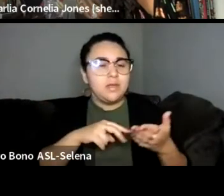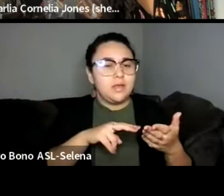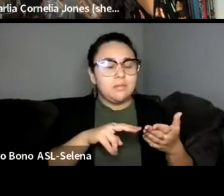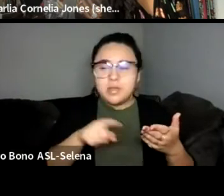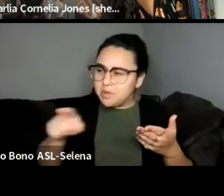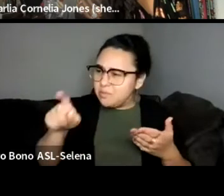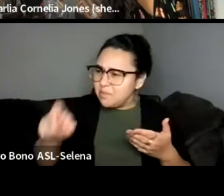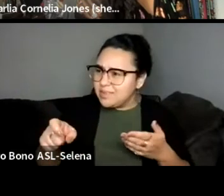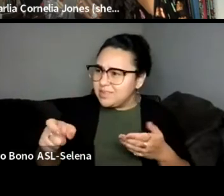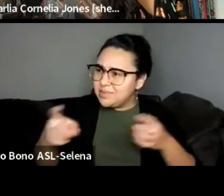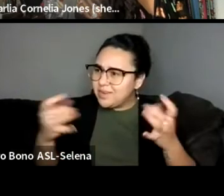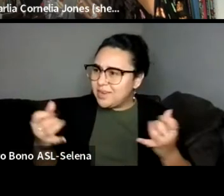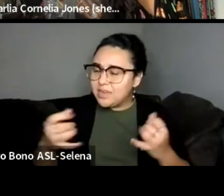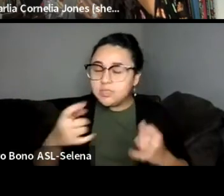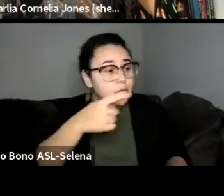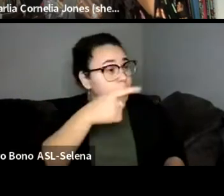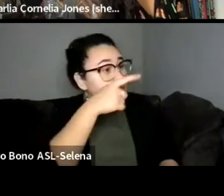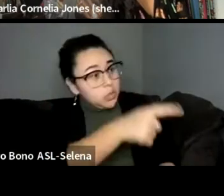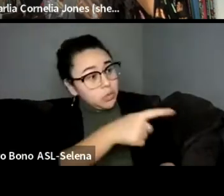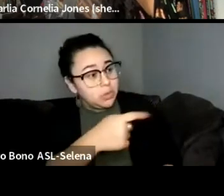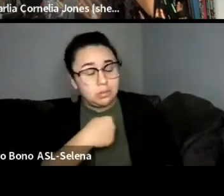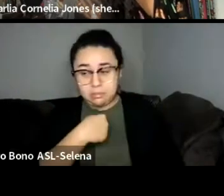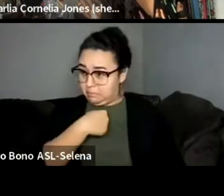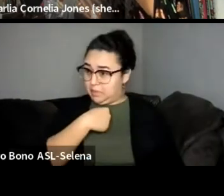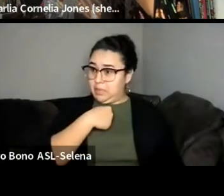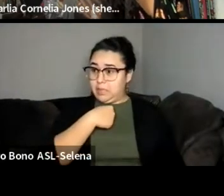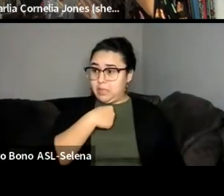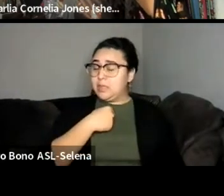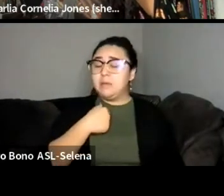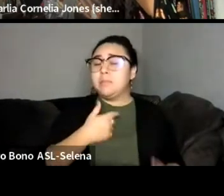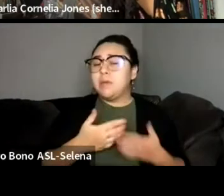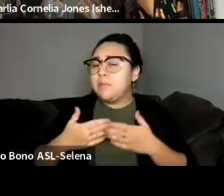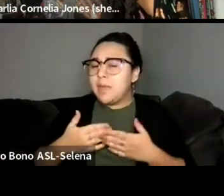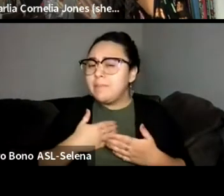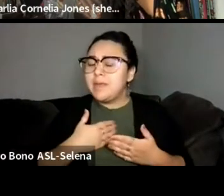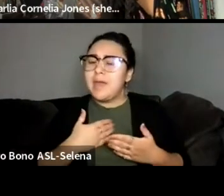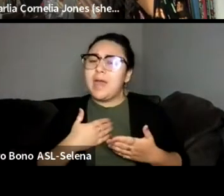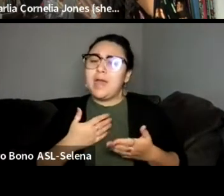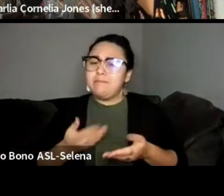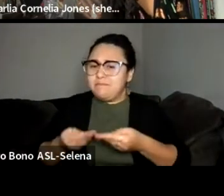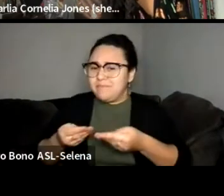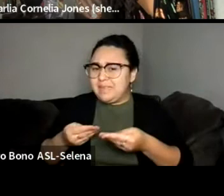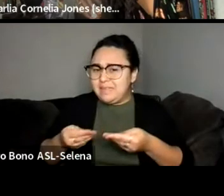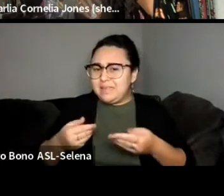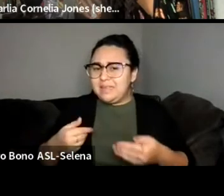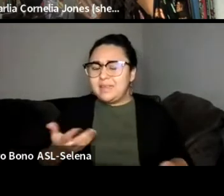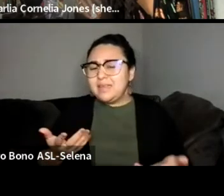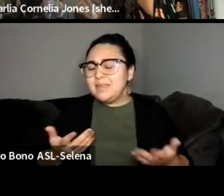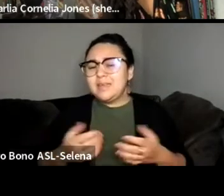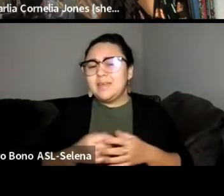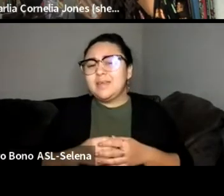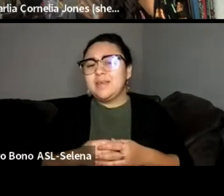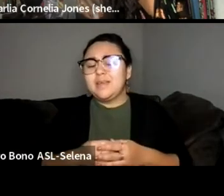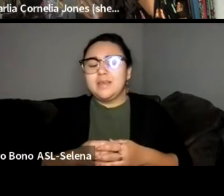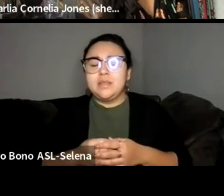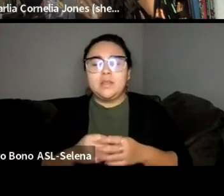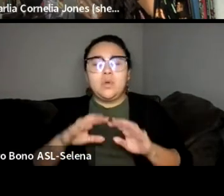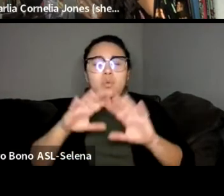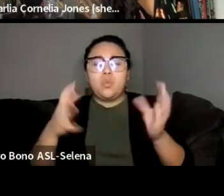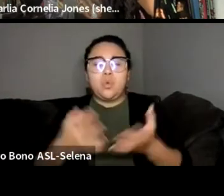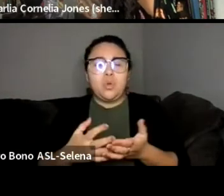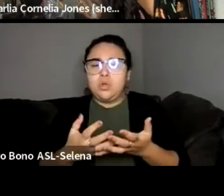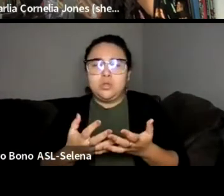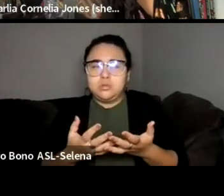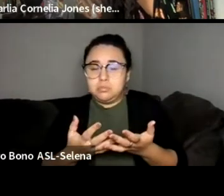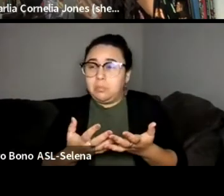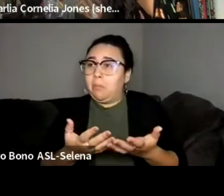to do it. And I was like, no, I'm not. I have a baby. I'm nursing. Like, it just, the world doesn't exist wherein I can be directing